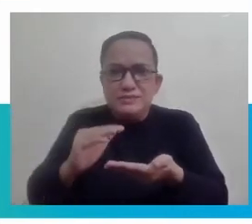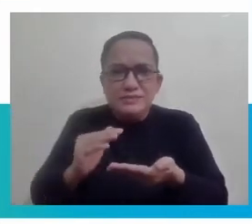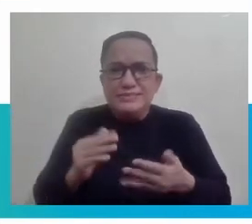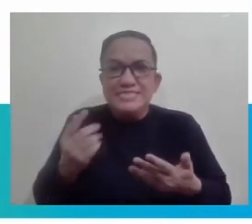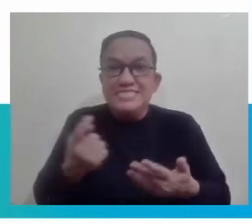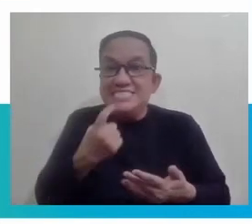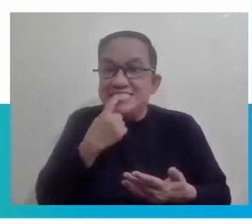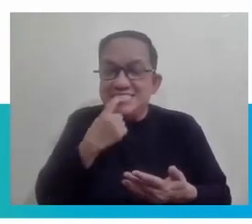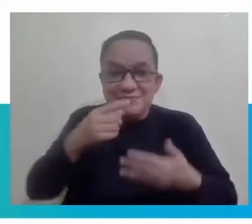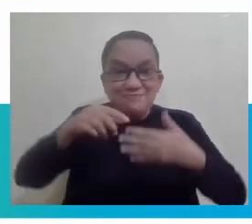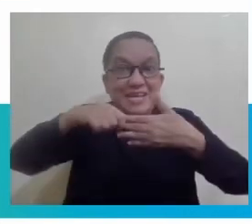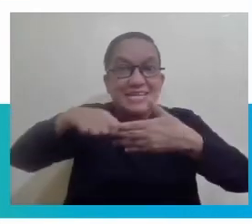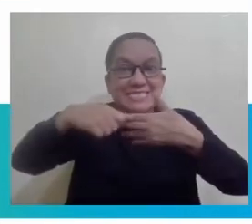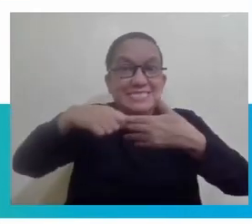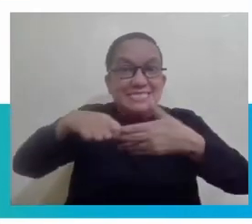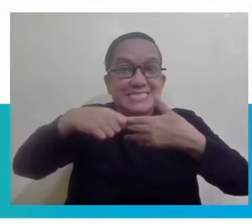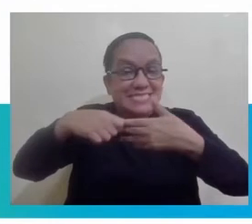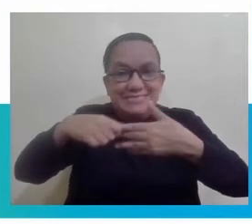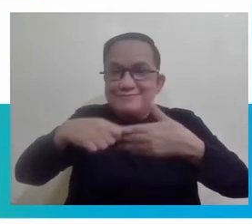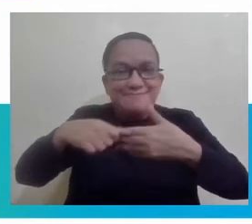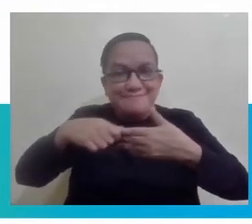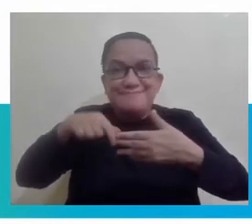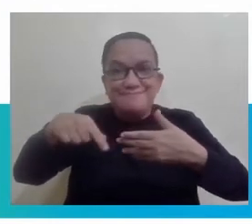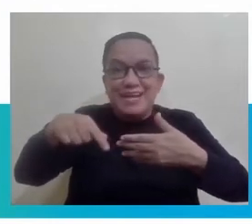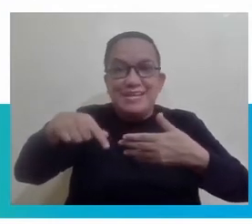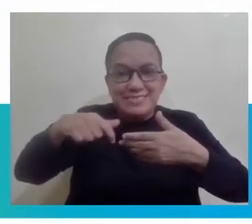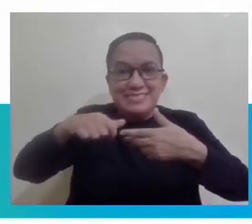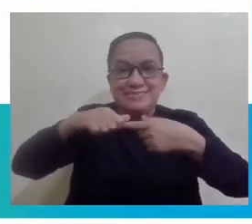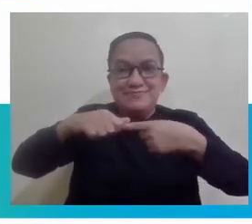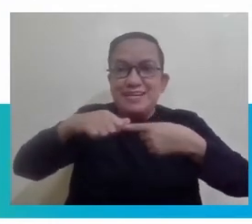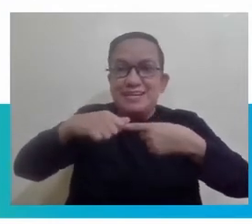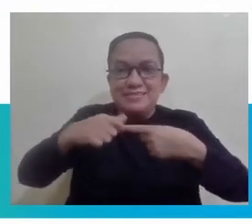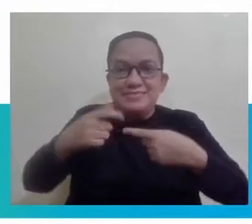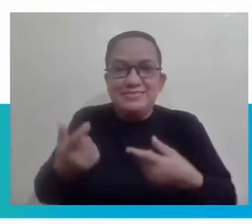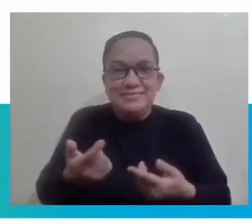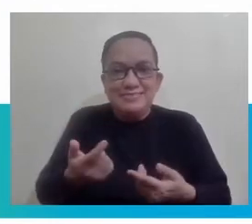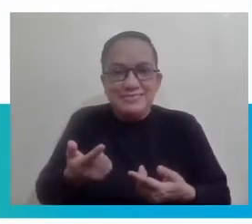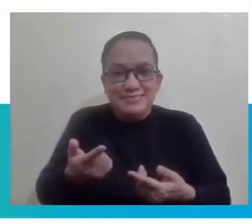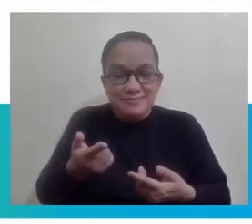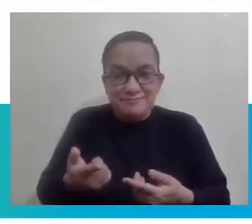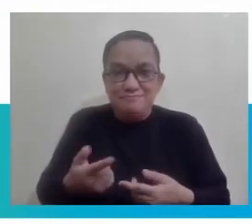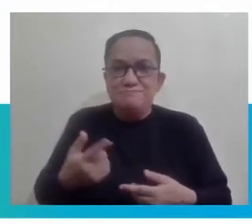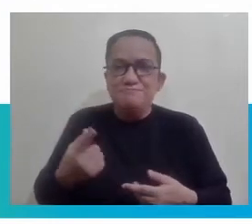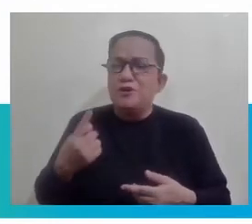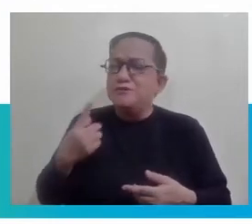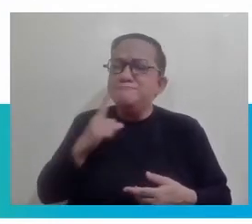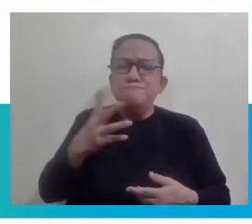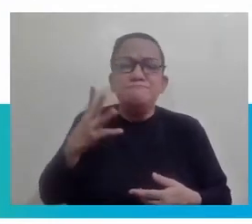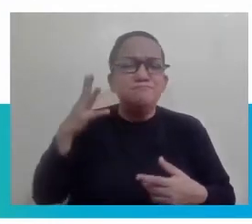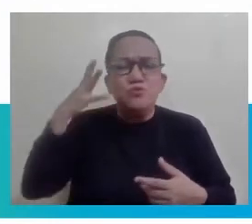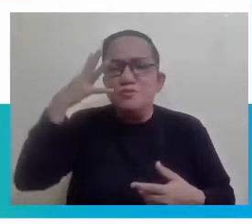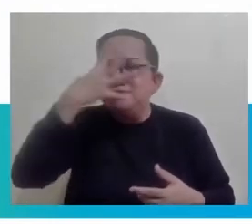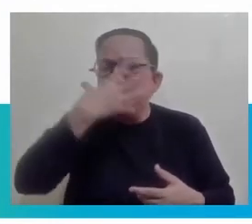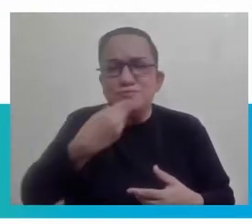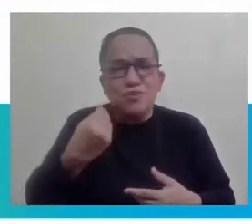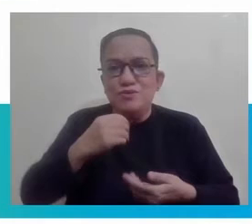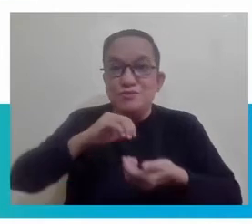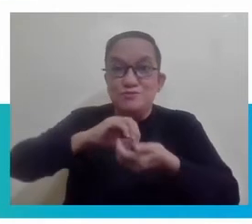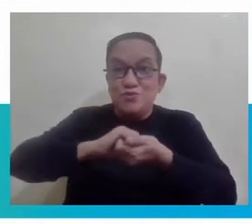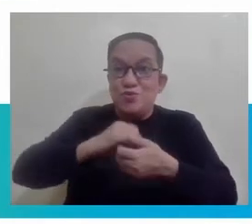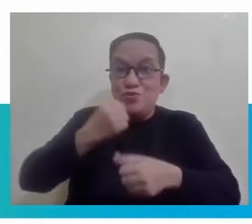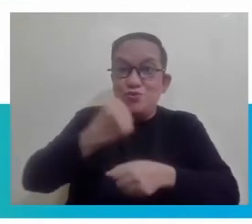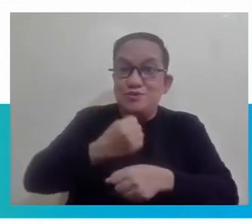with WWF is a shining example of how collaboration can help realize the potential of a